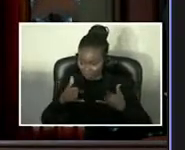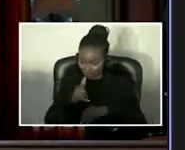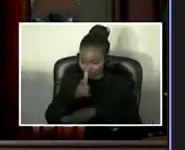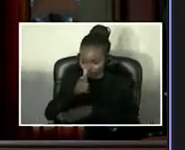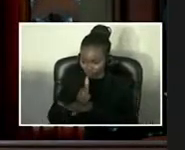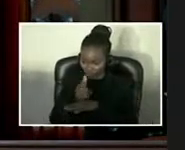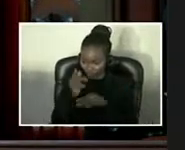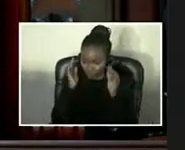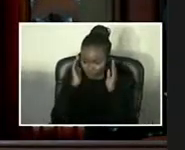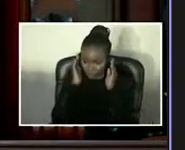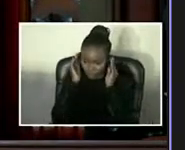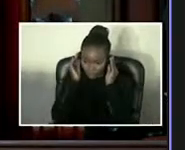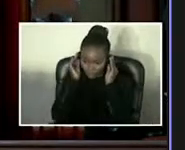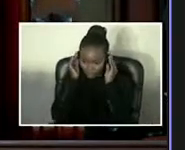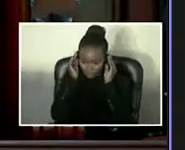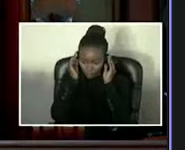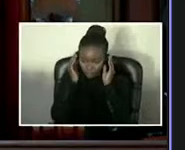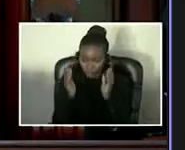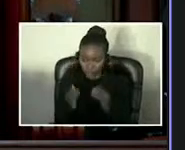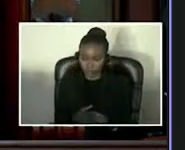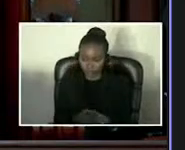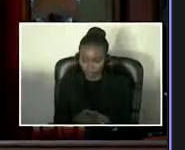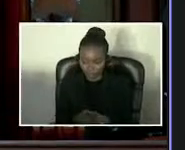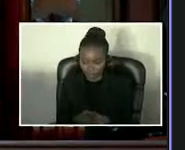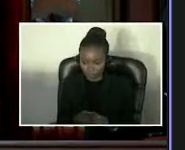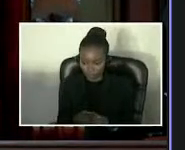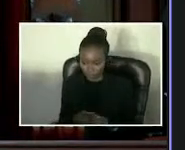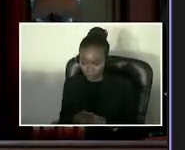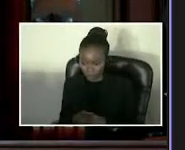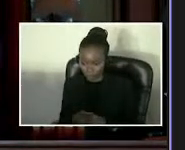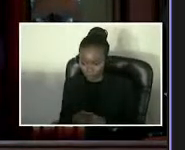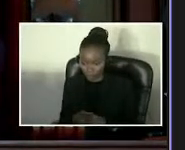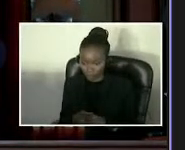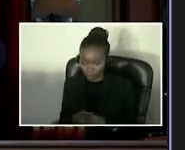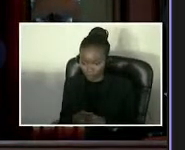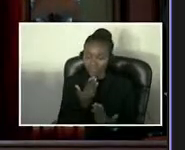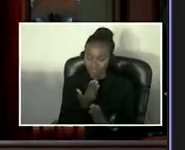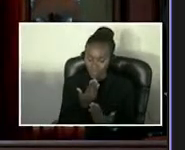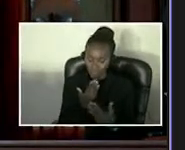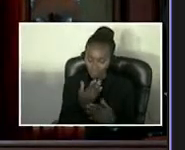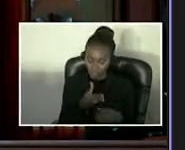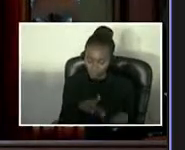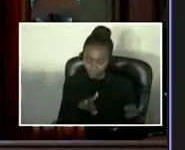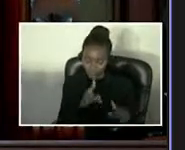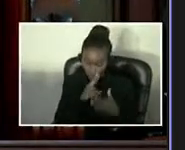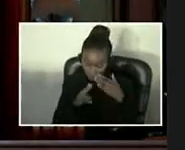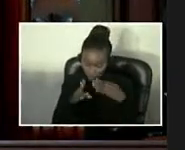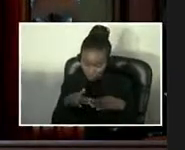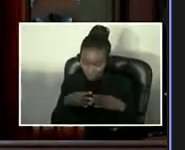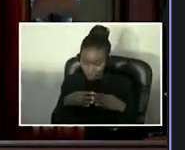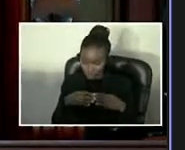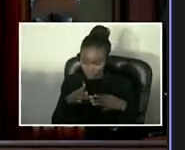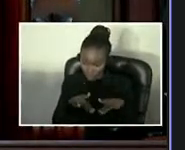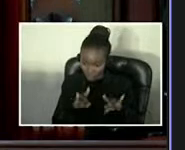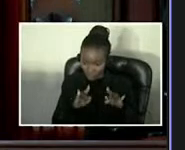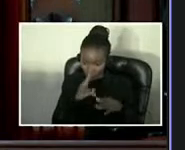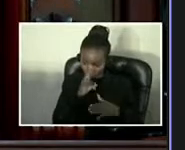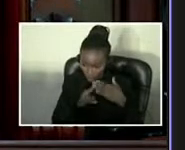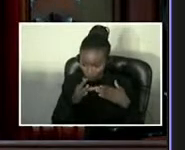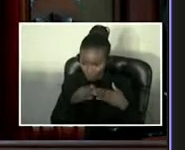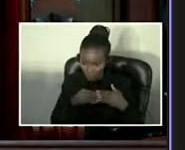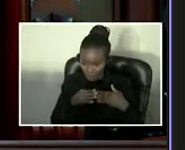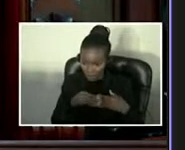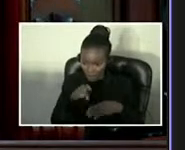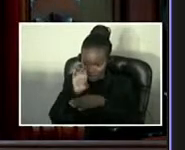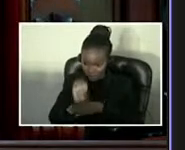thank you chen honorable person honorable premier the executive of the honorable members mpc